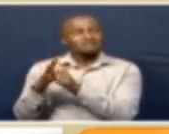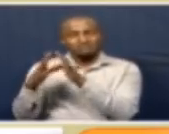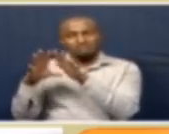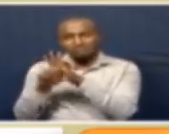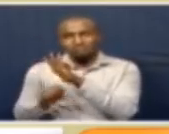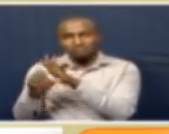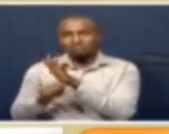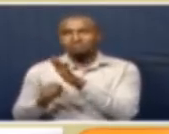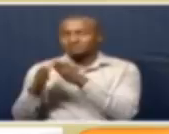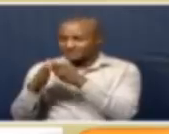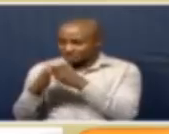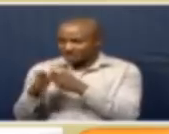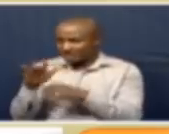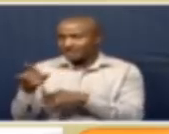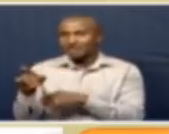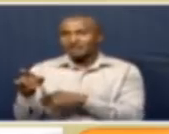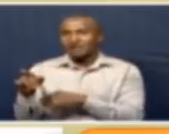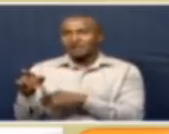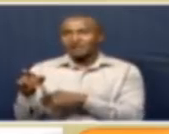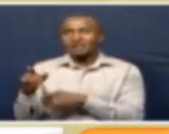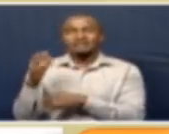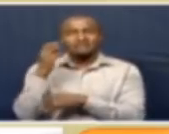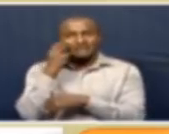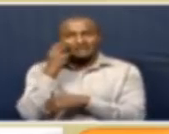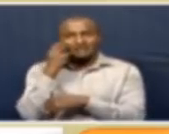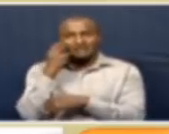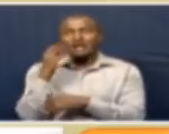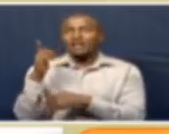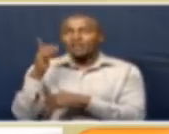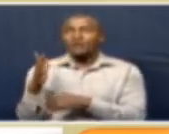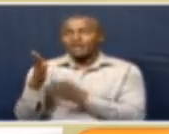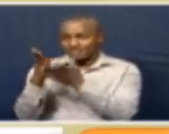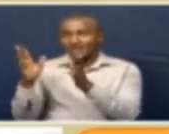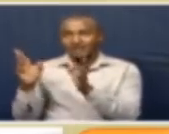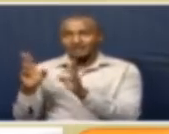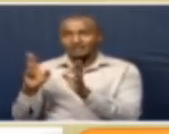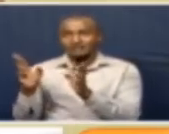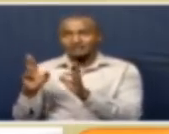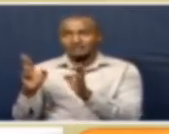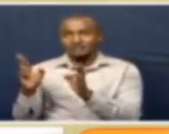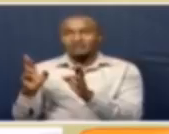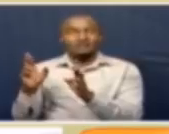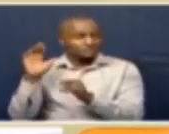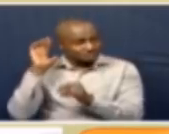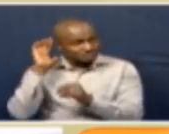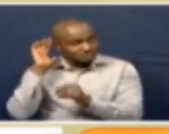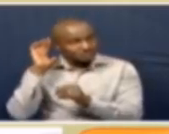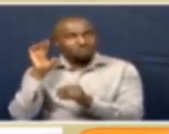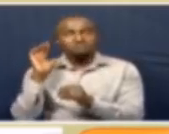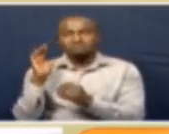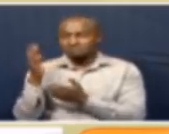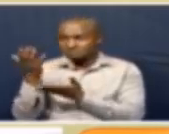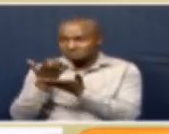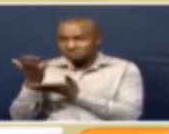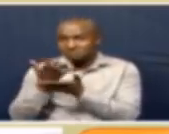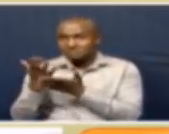sexually, actually, yeah? And it's so sad. And we've gotten lawyers who are willing to, who've had the story, and they've reached out to me, and they're